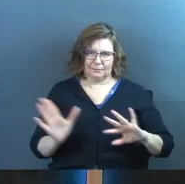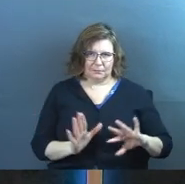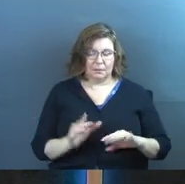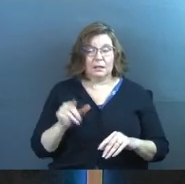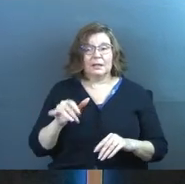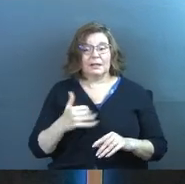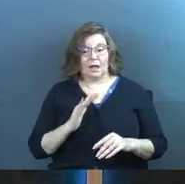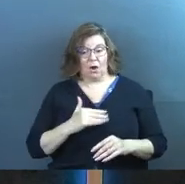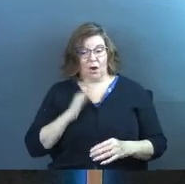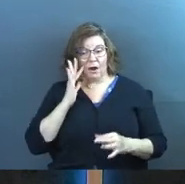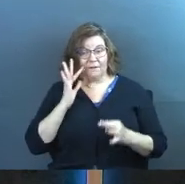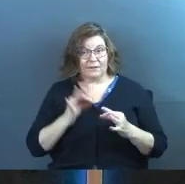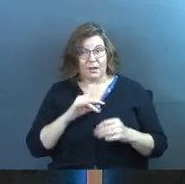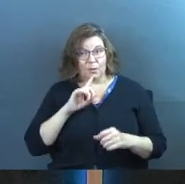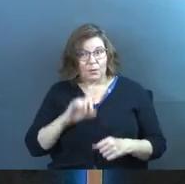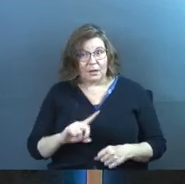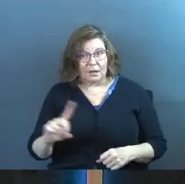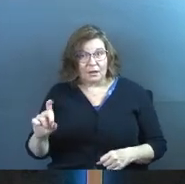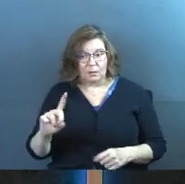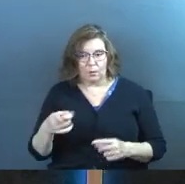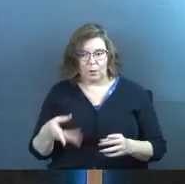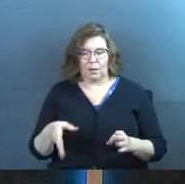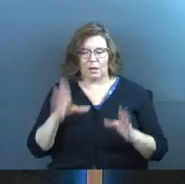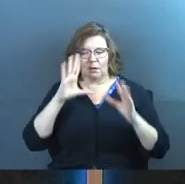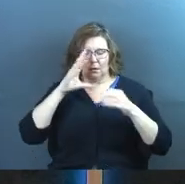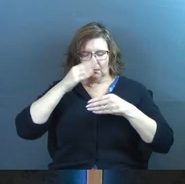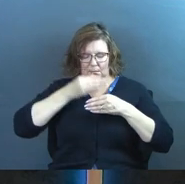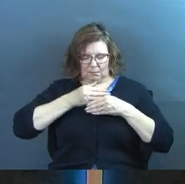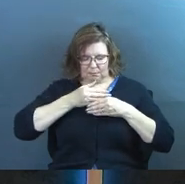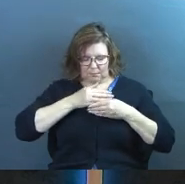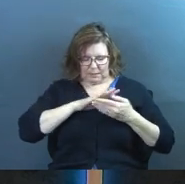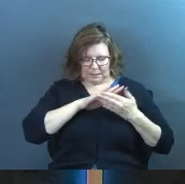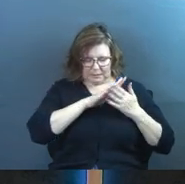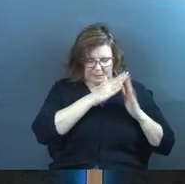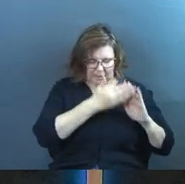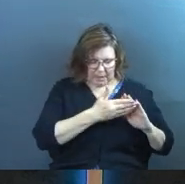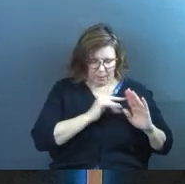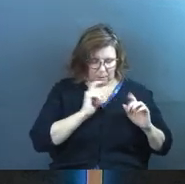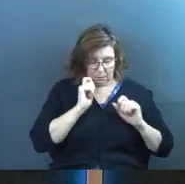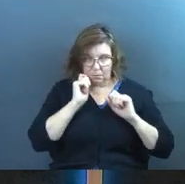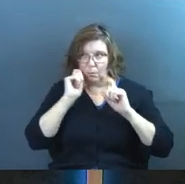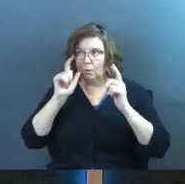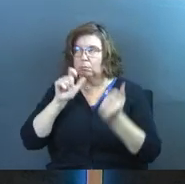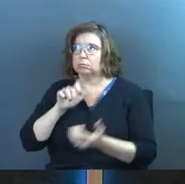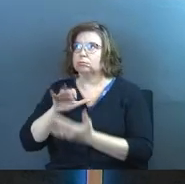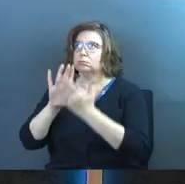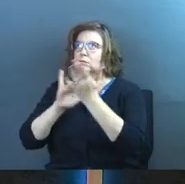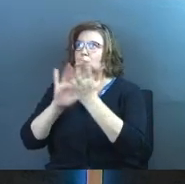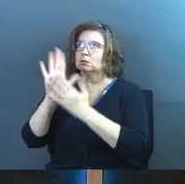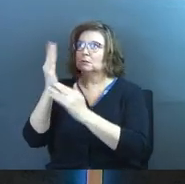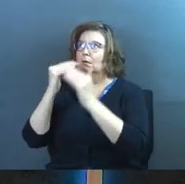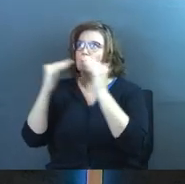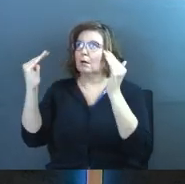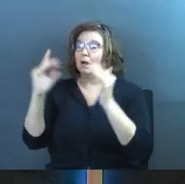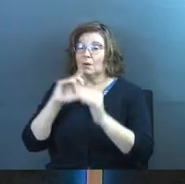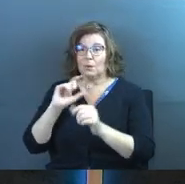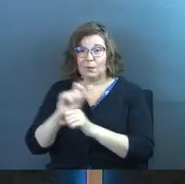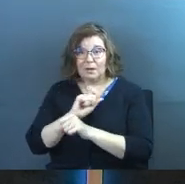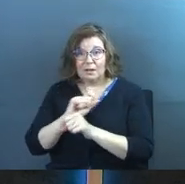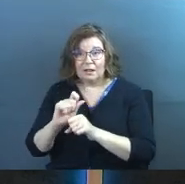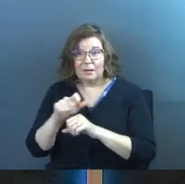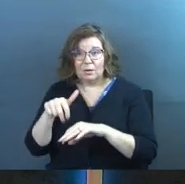like, is our faith real? When we close our eyes in death, will we really open them to Jesus Christ? Will we really